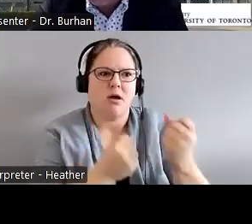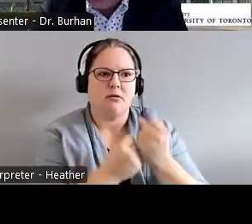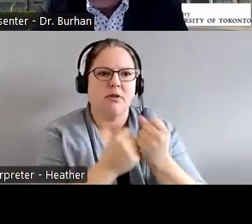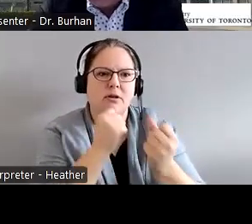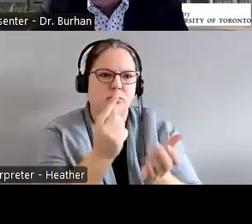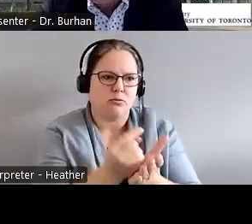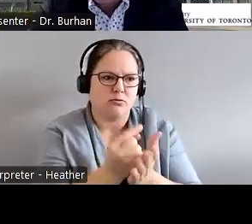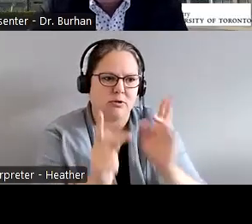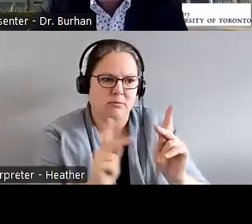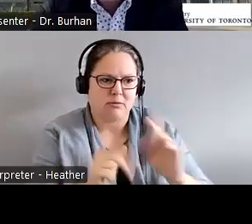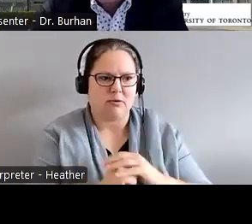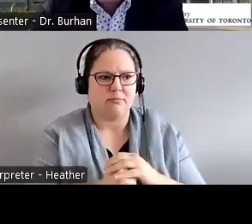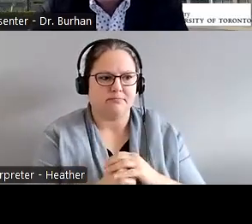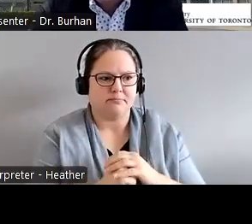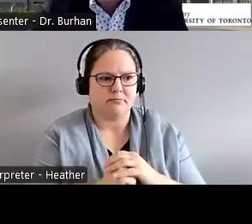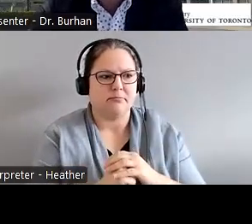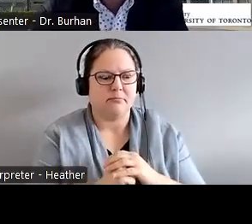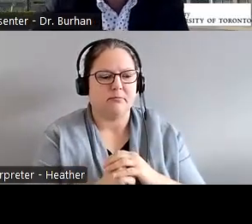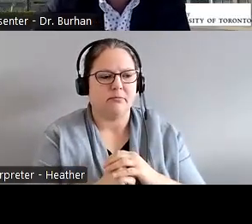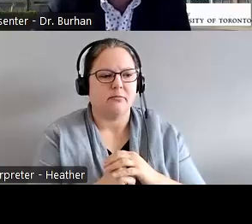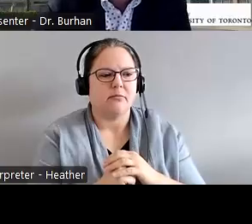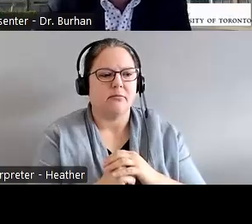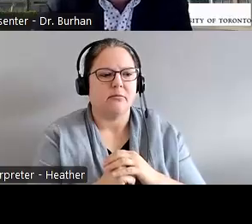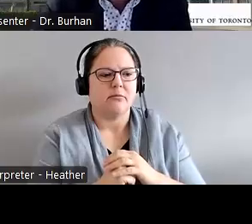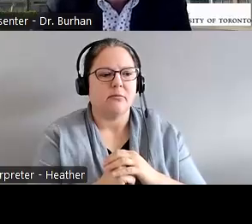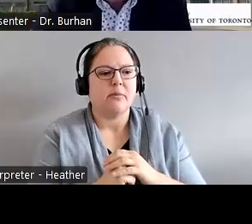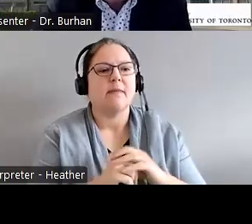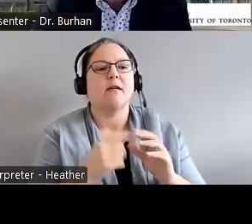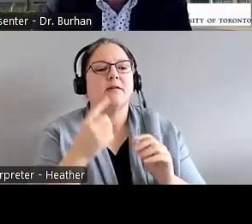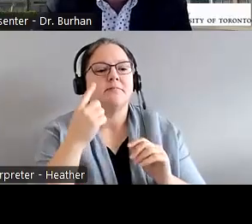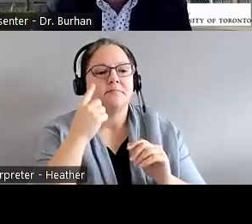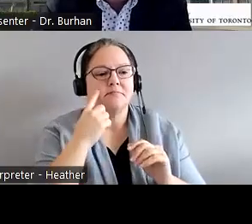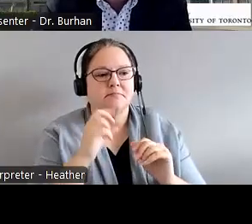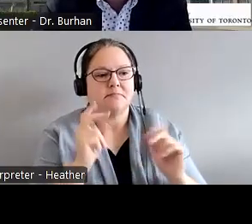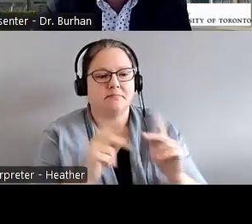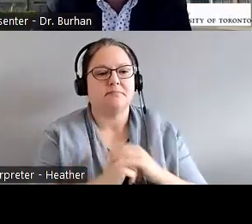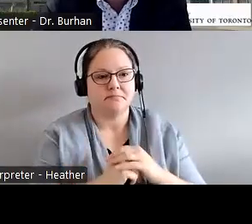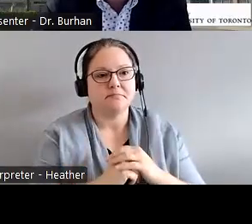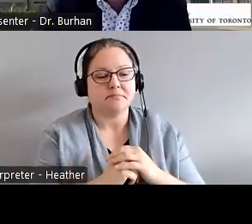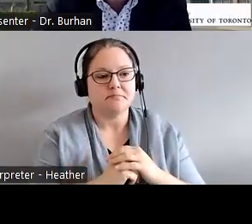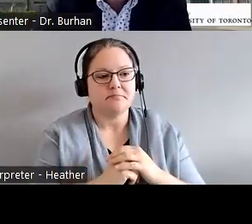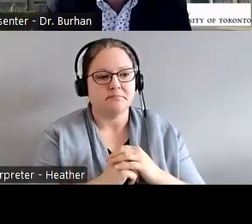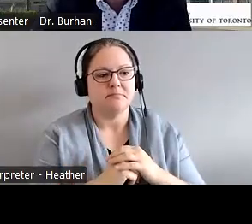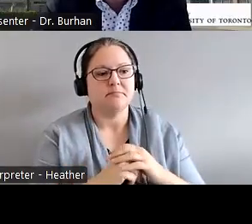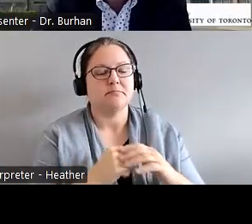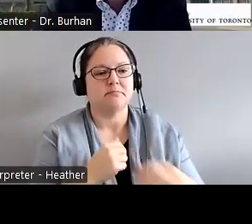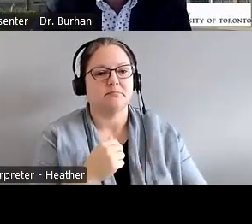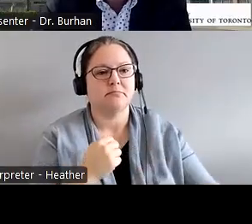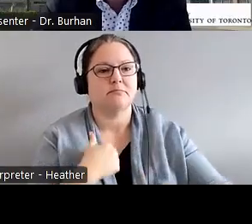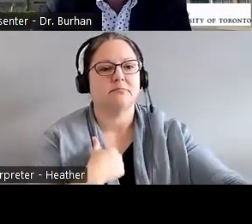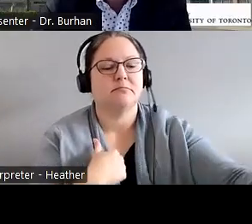people with antidepressant. I'm just saying that it's a factor to consider. And I have been really interested and involved in looking